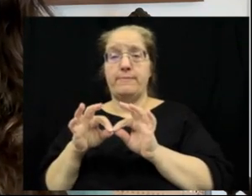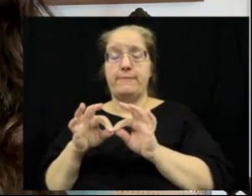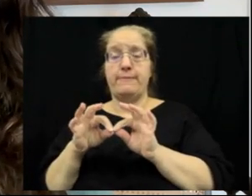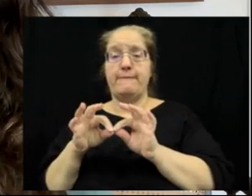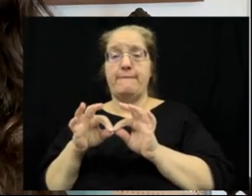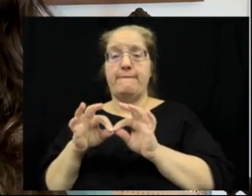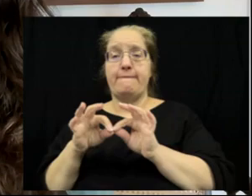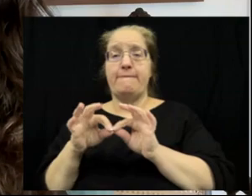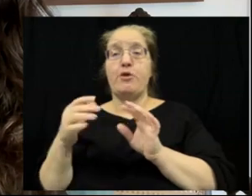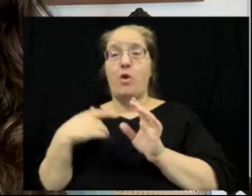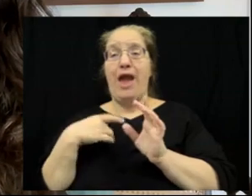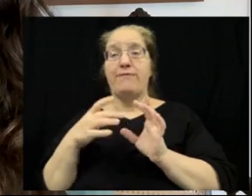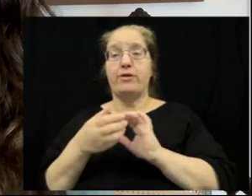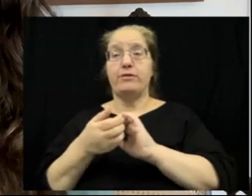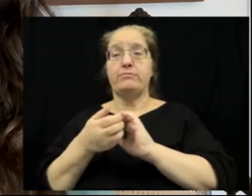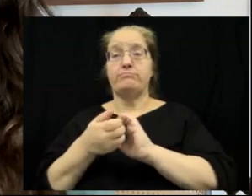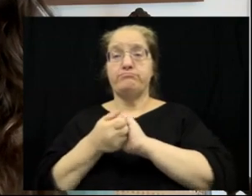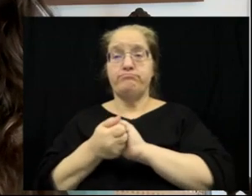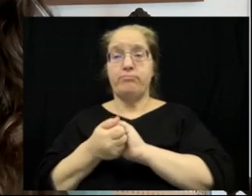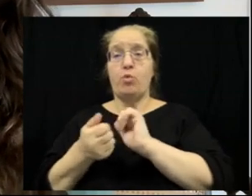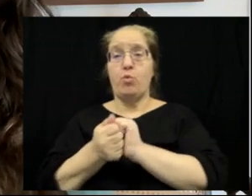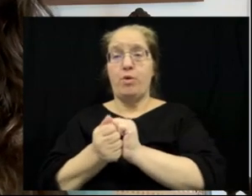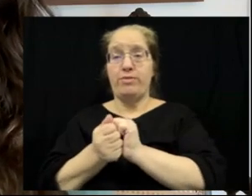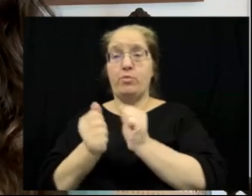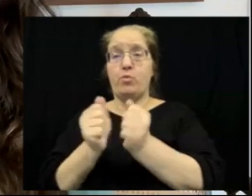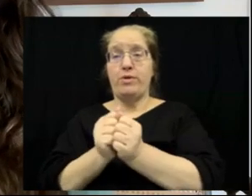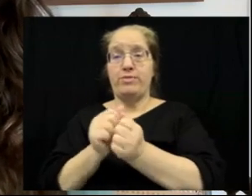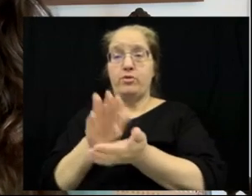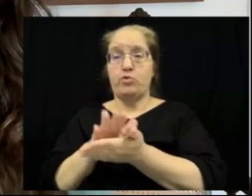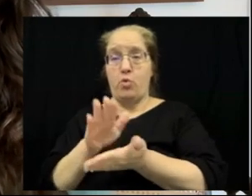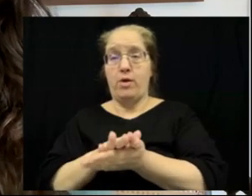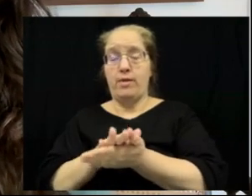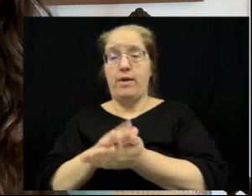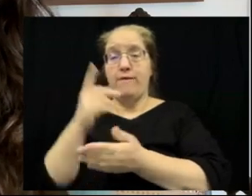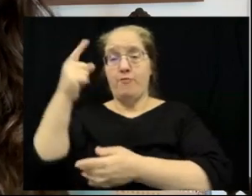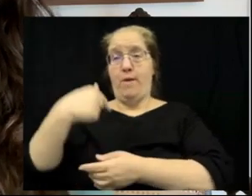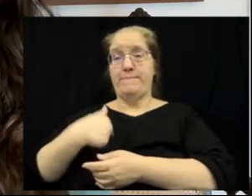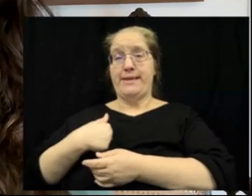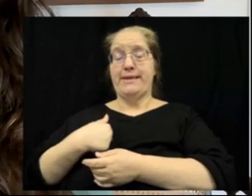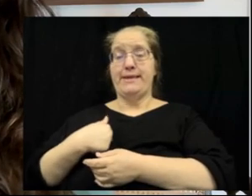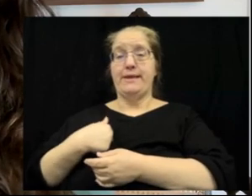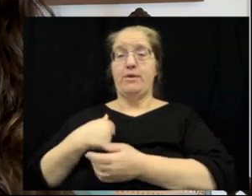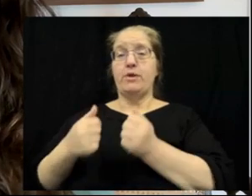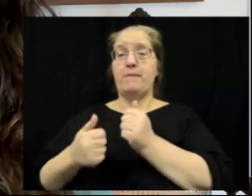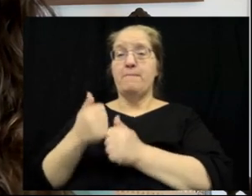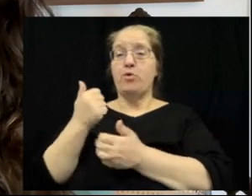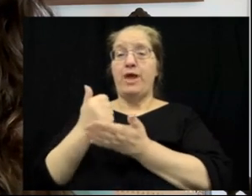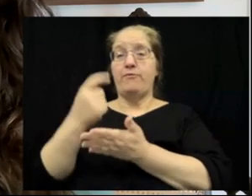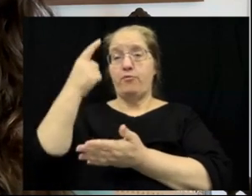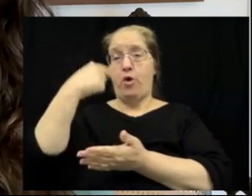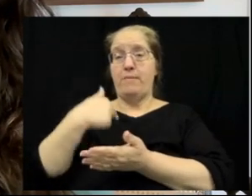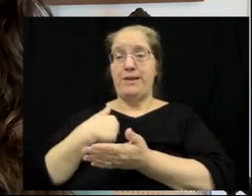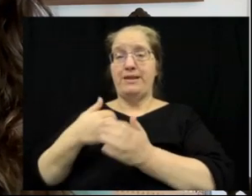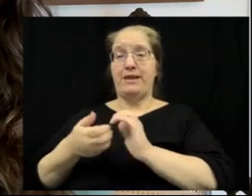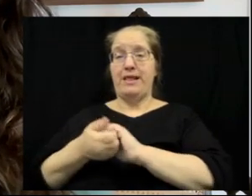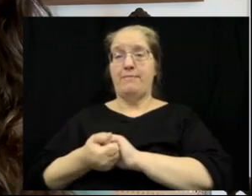that collaboration with the school. And for me, what I found is that it was most helpful for me to